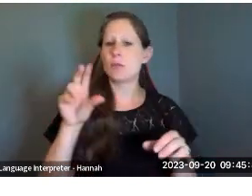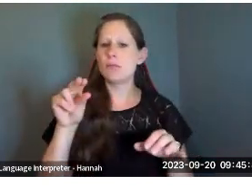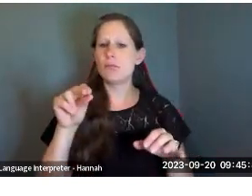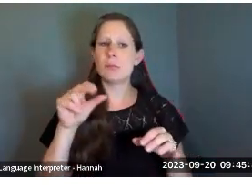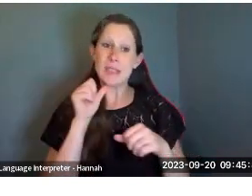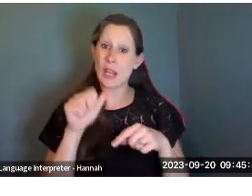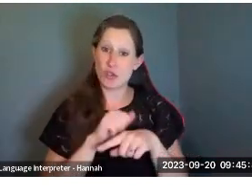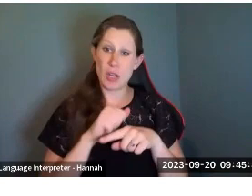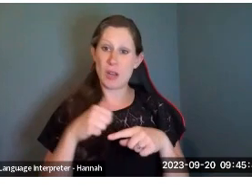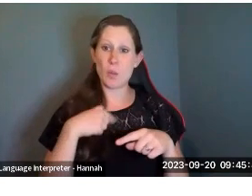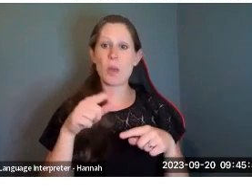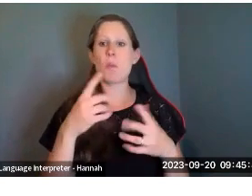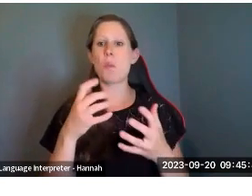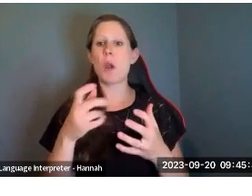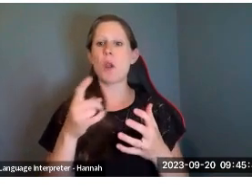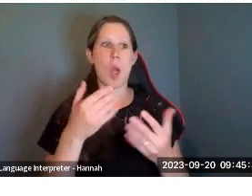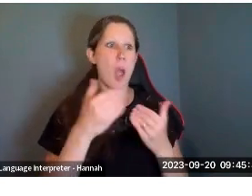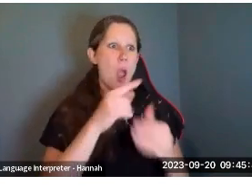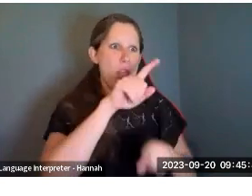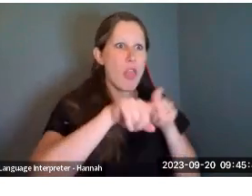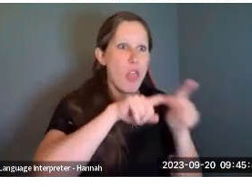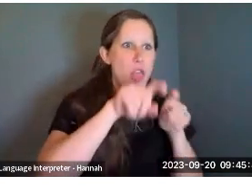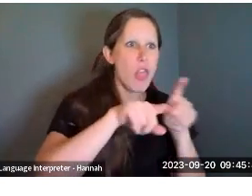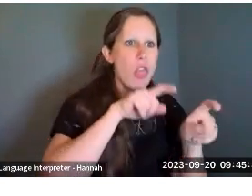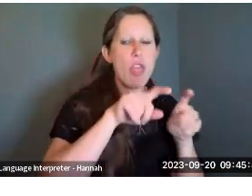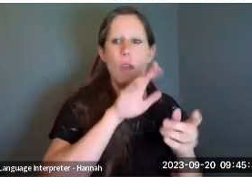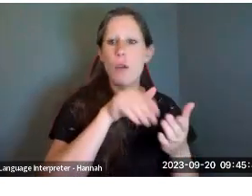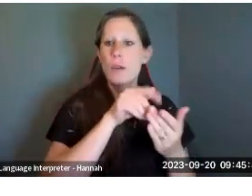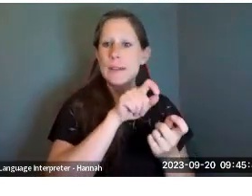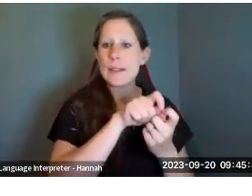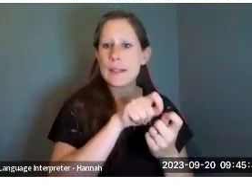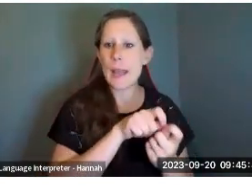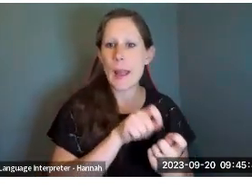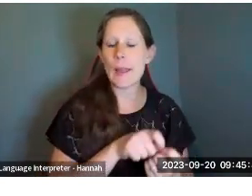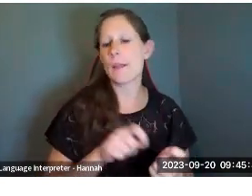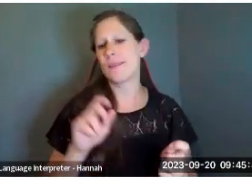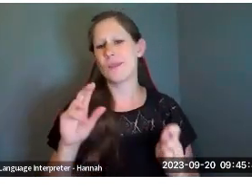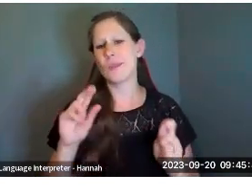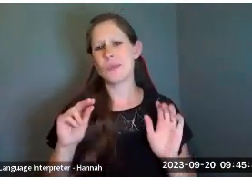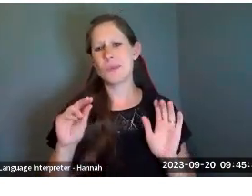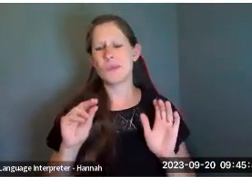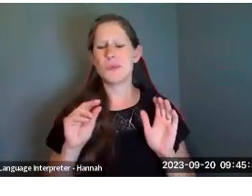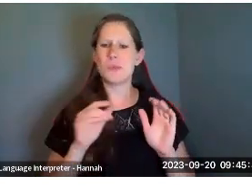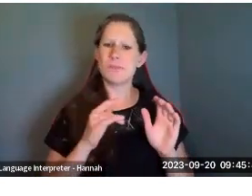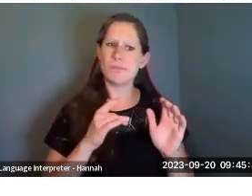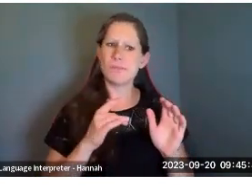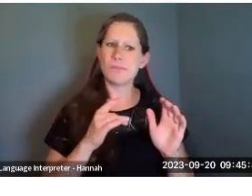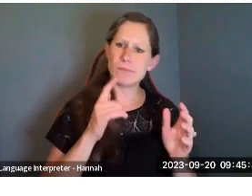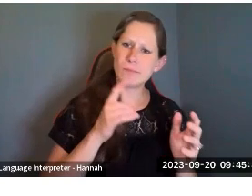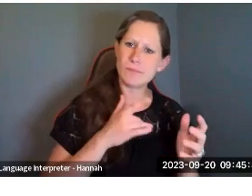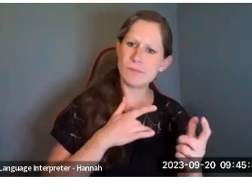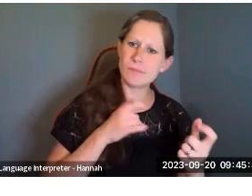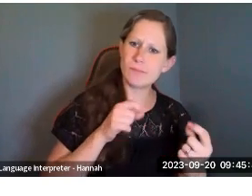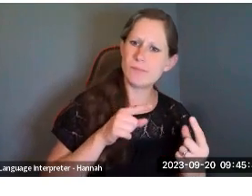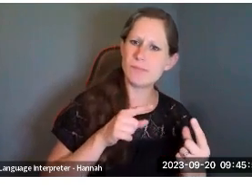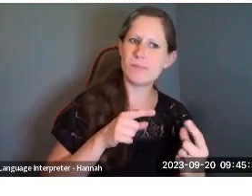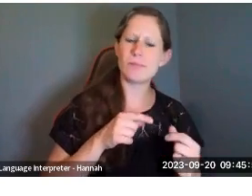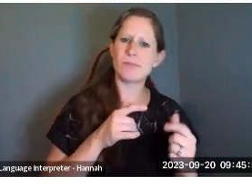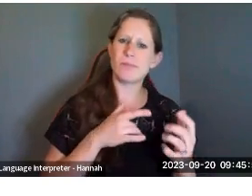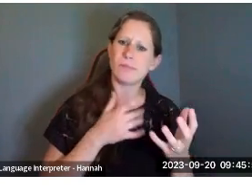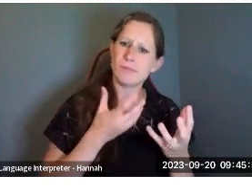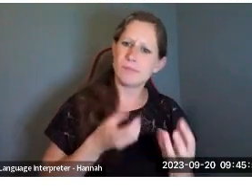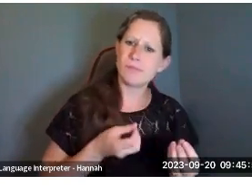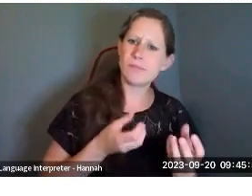to find out all the details. It's rather having that empathy and compassion for someone else, reaching